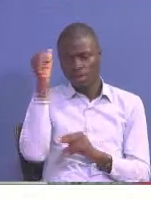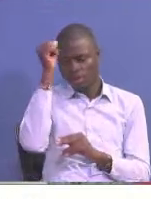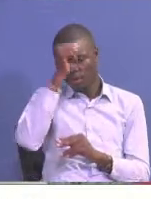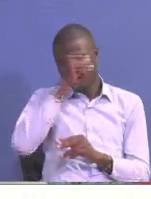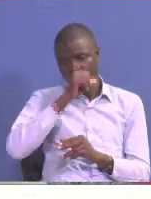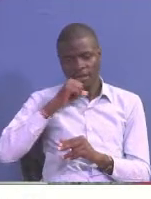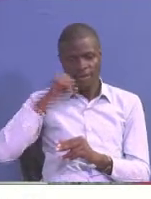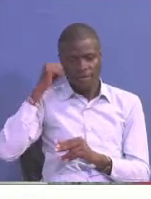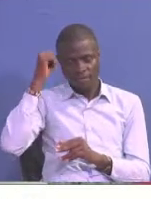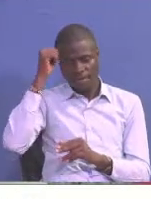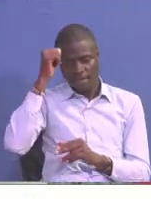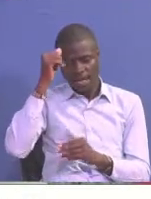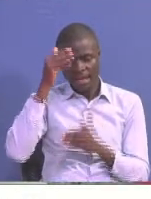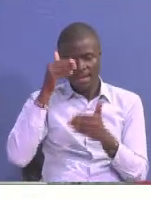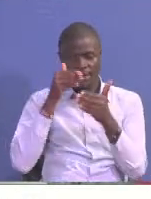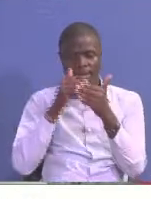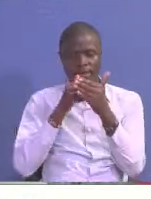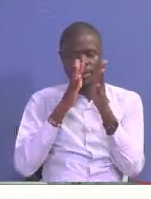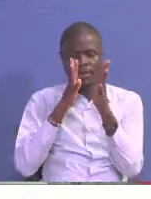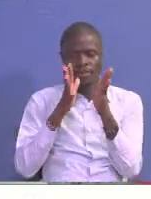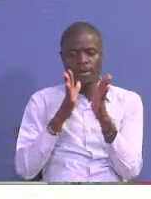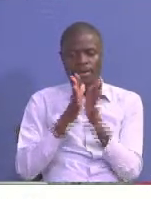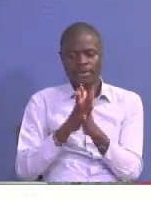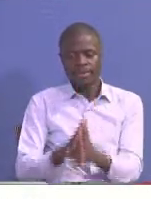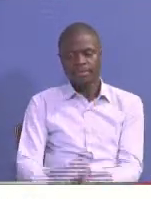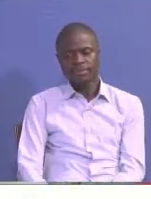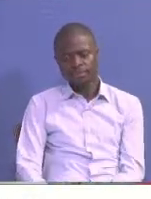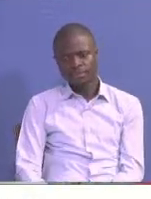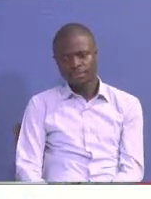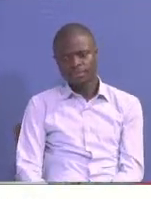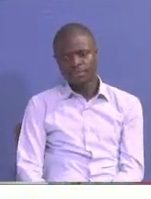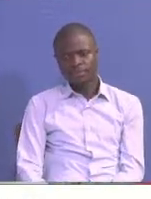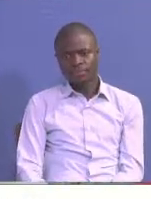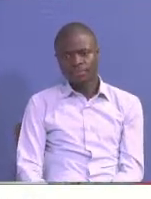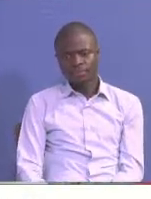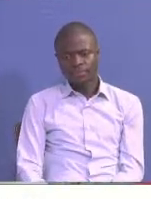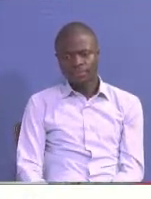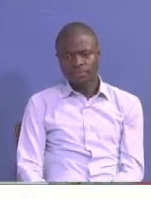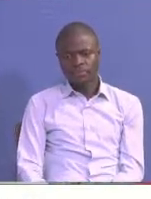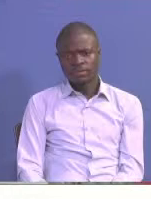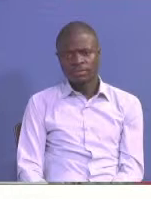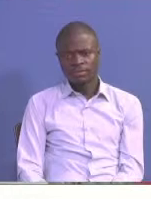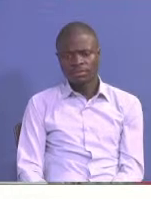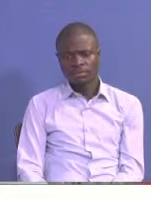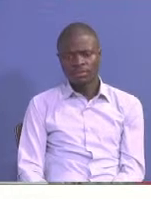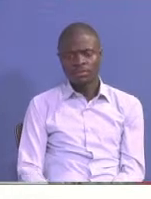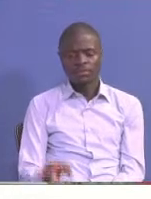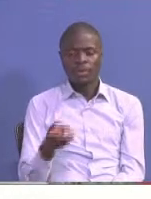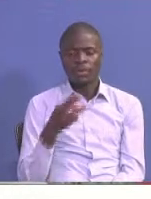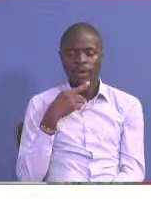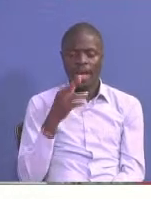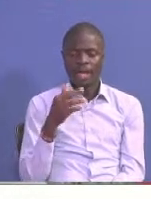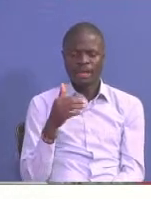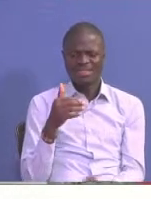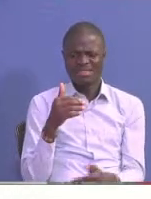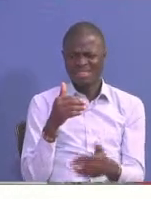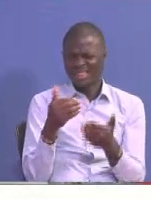psychological barriers we are almost there.